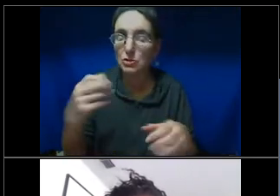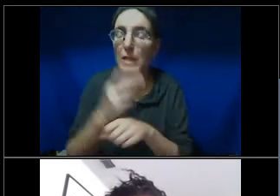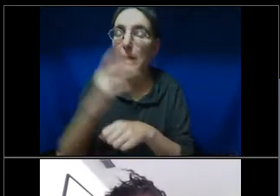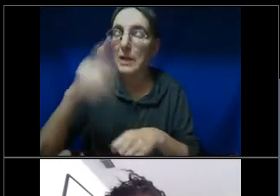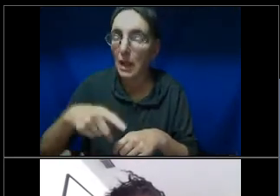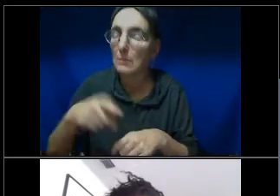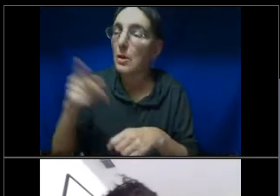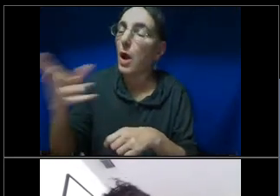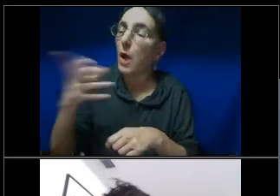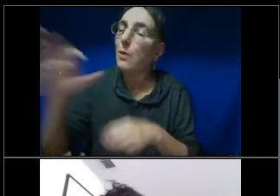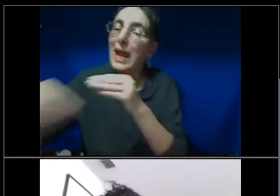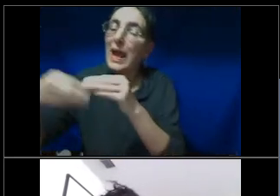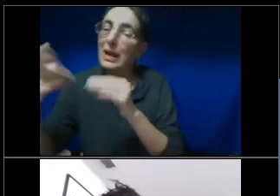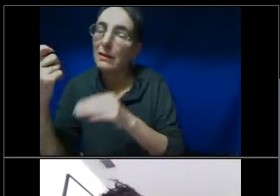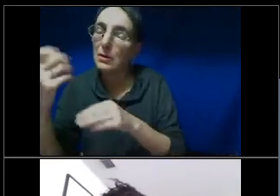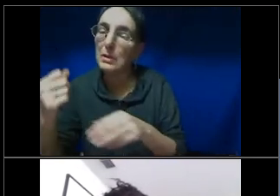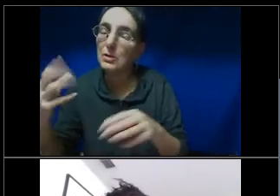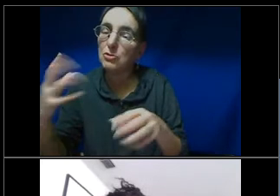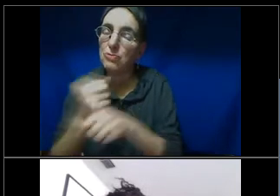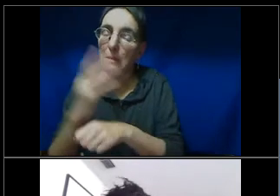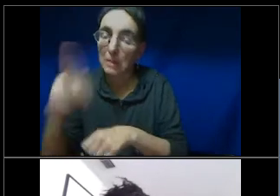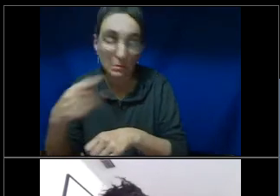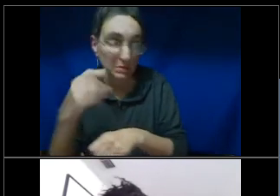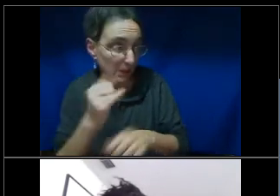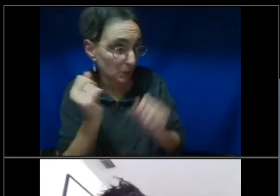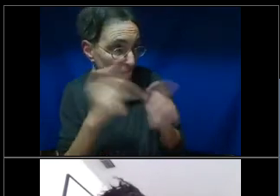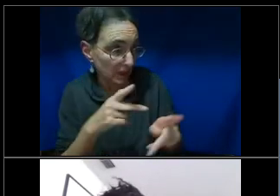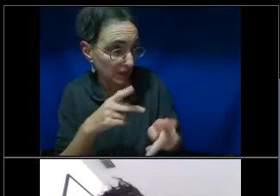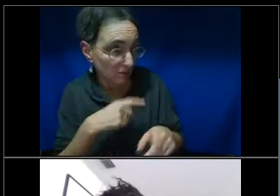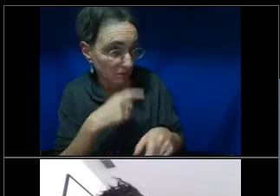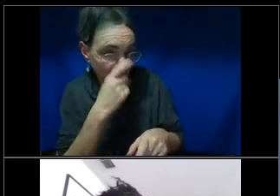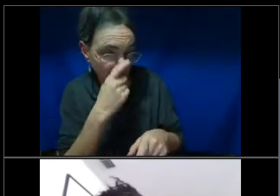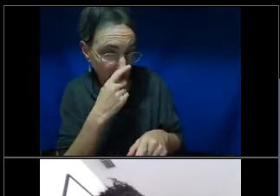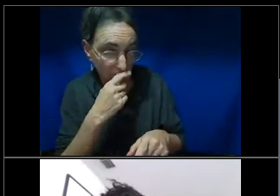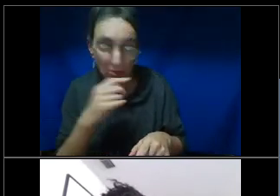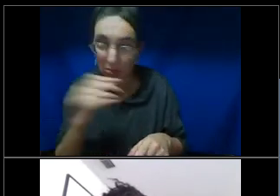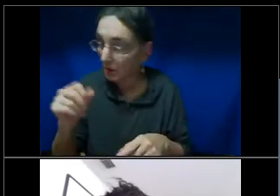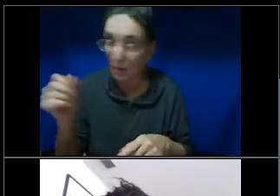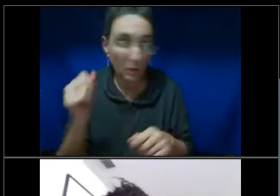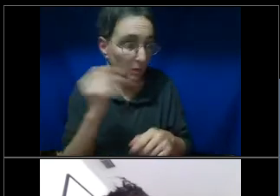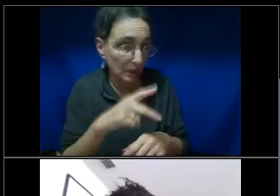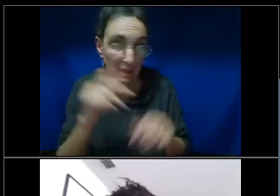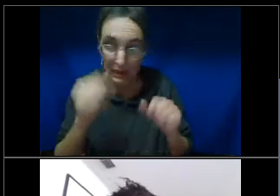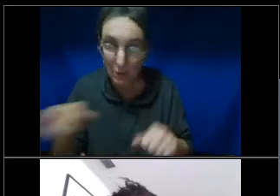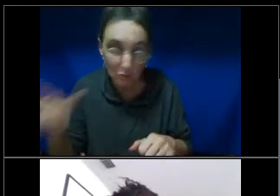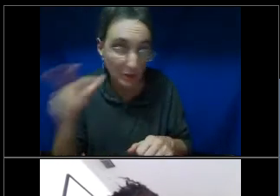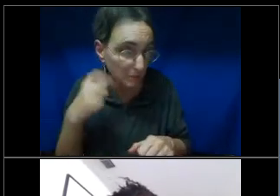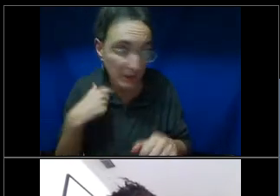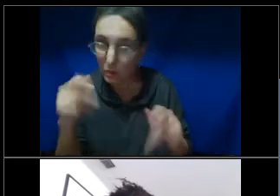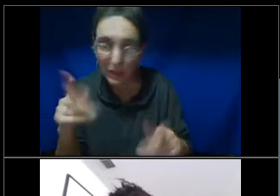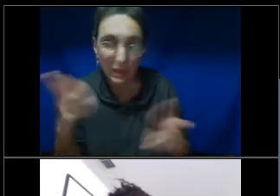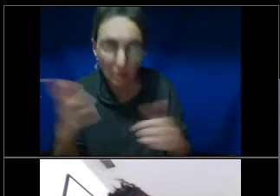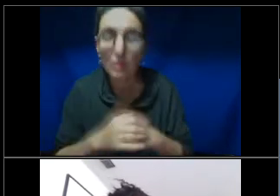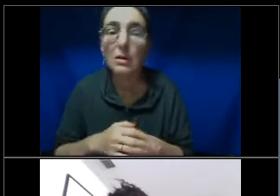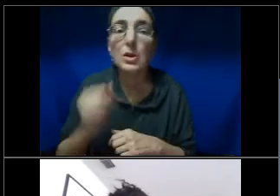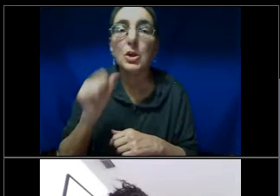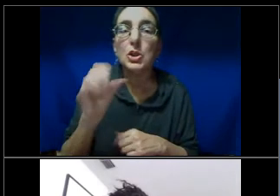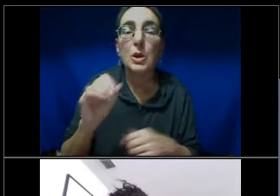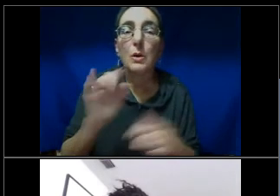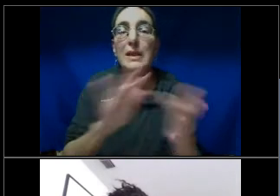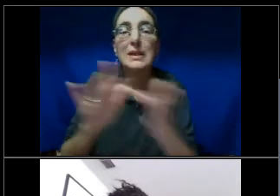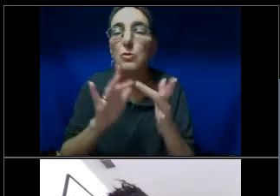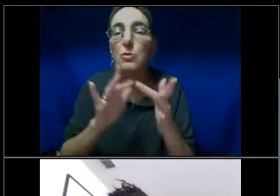network, is it okay? Yes, okay, you can hear me. Okay, that this network, it's